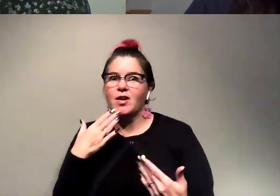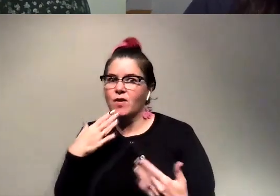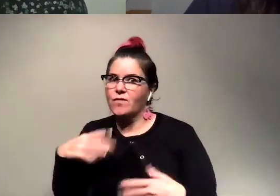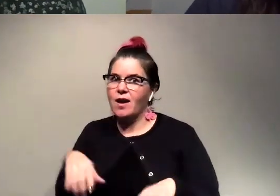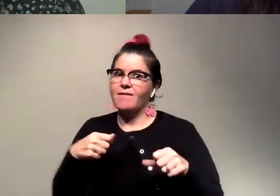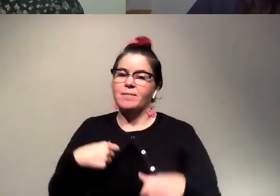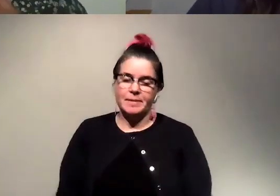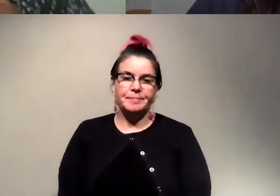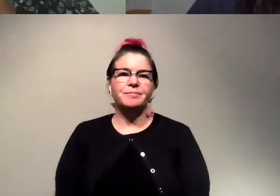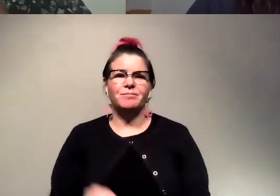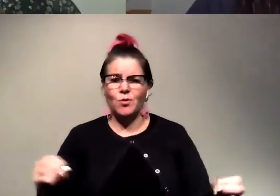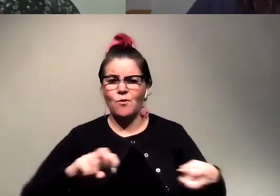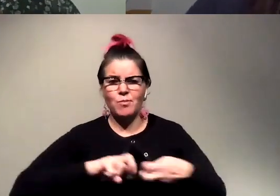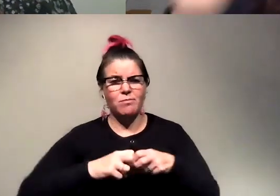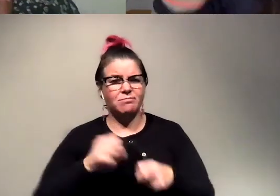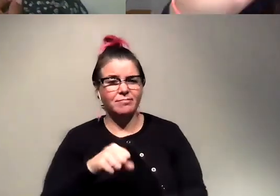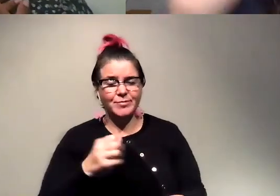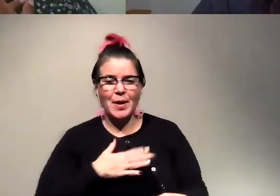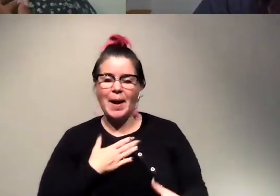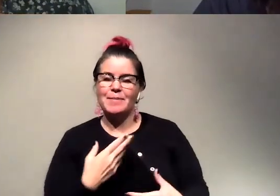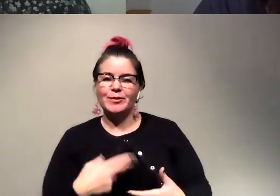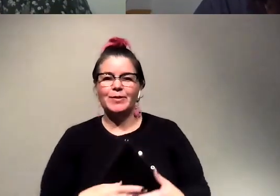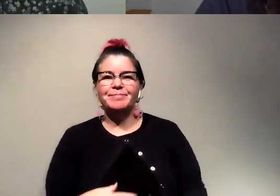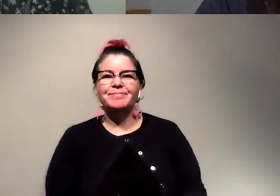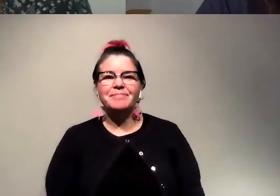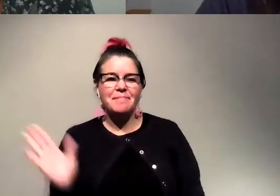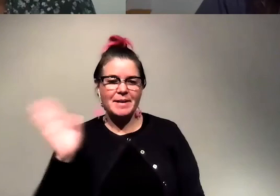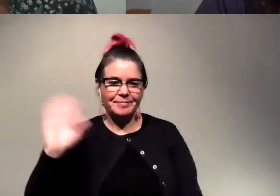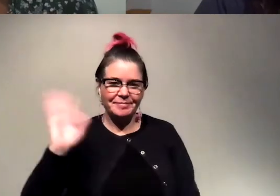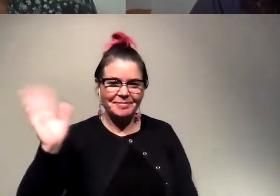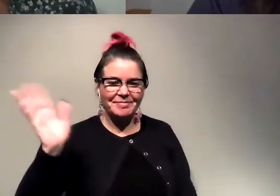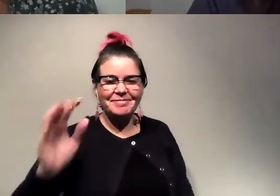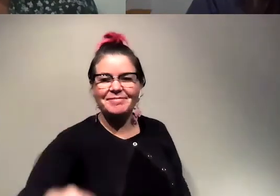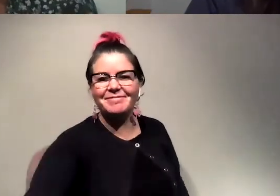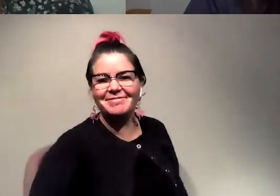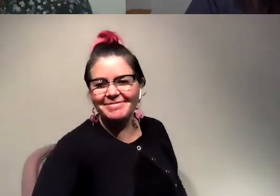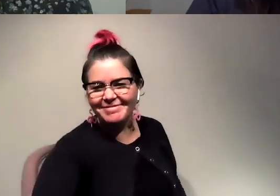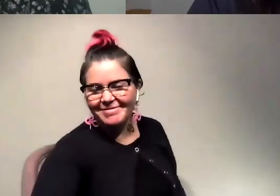no problem. So happy to have you. All right. Bye, everybody. Bye.